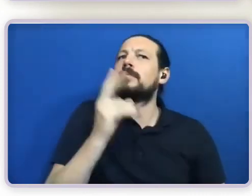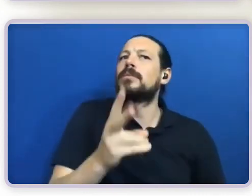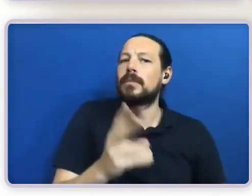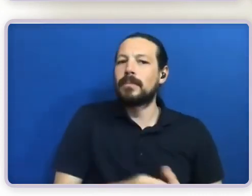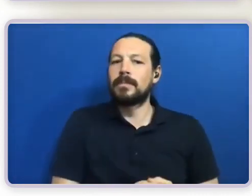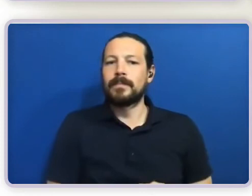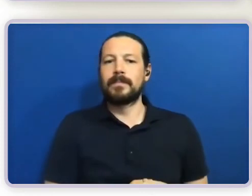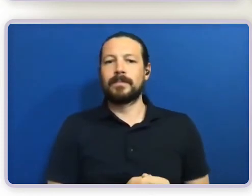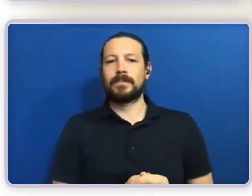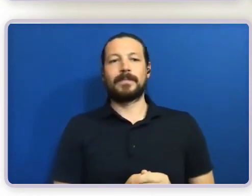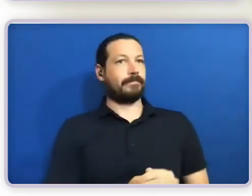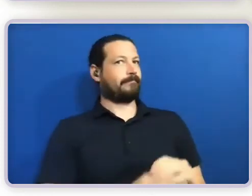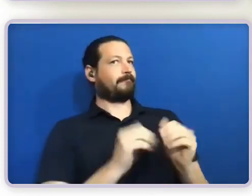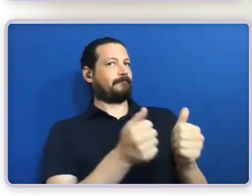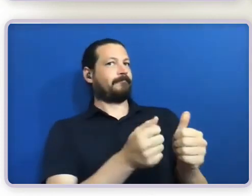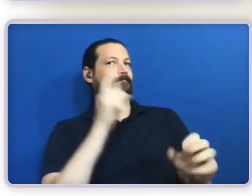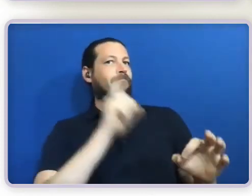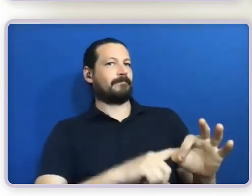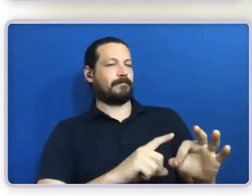That's a really good question.